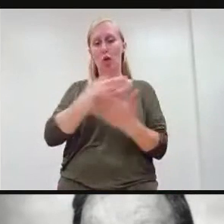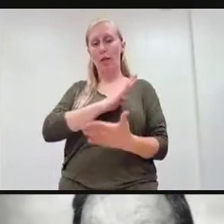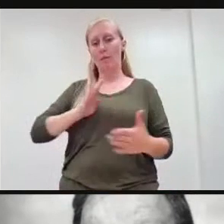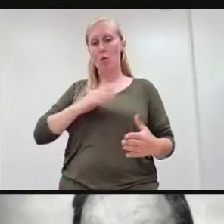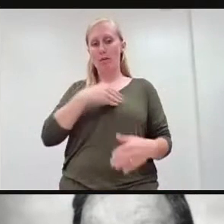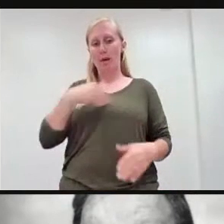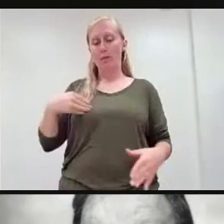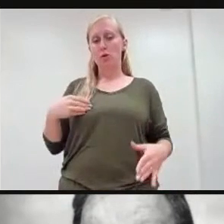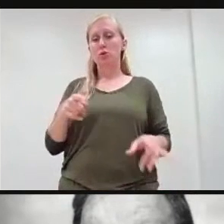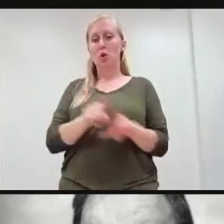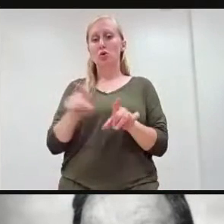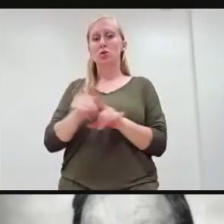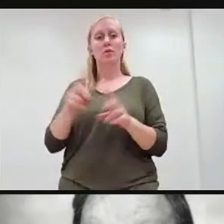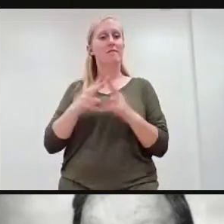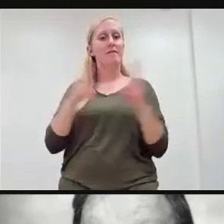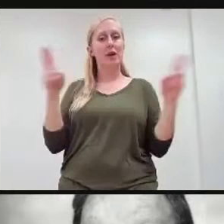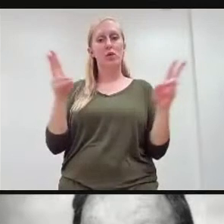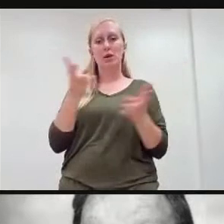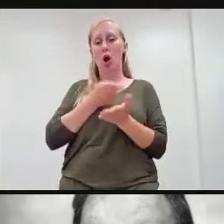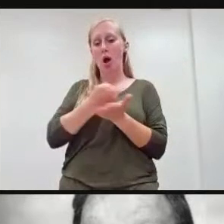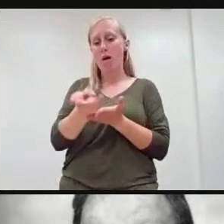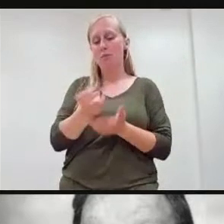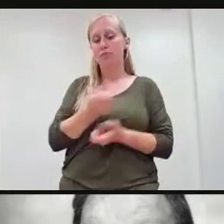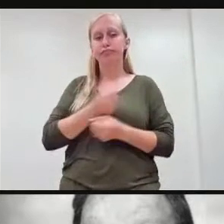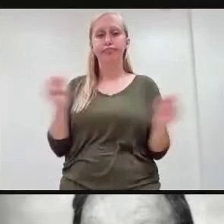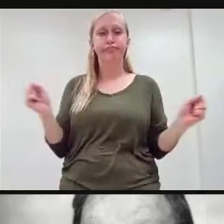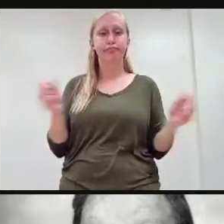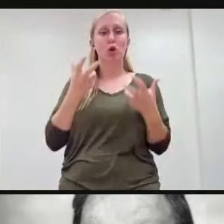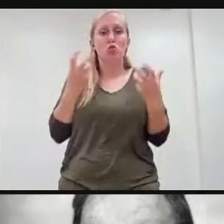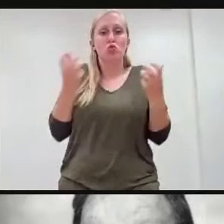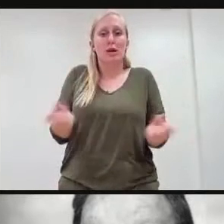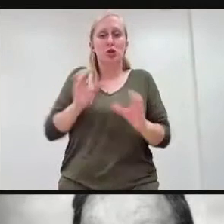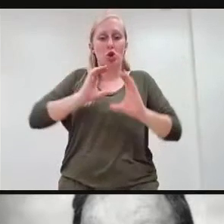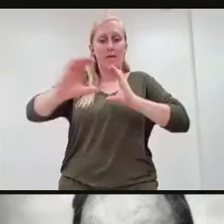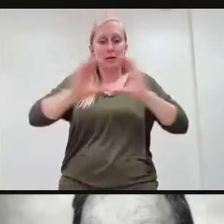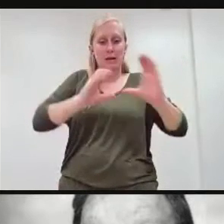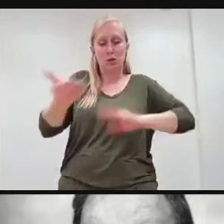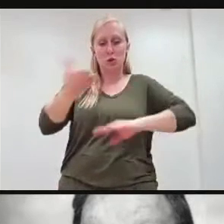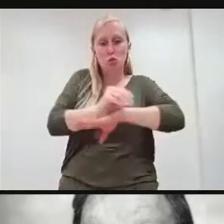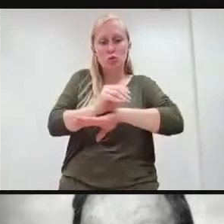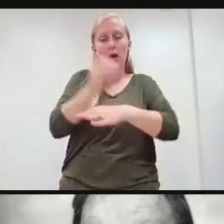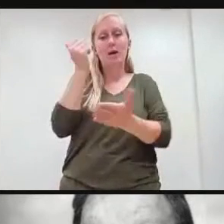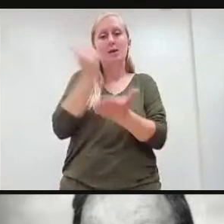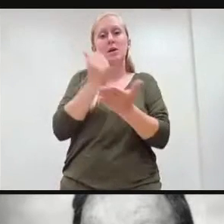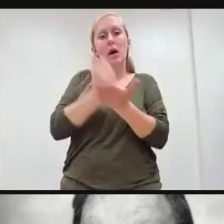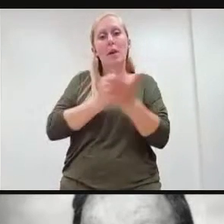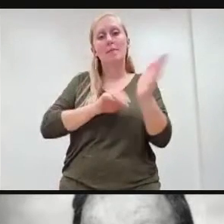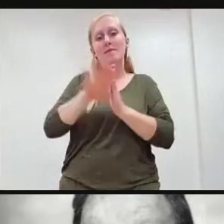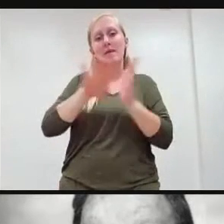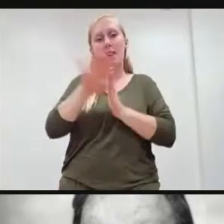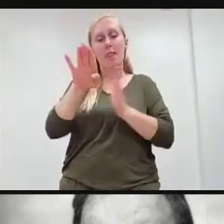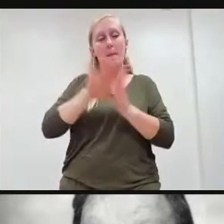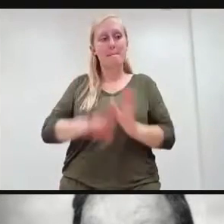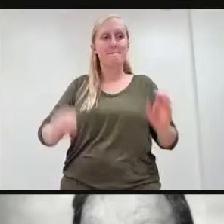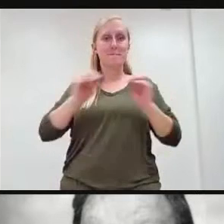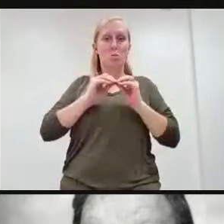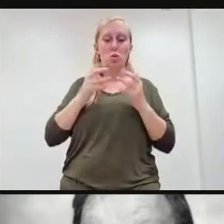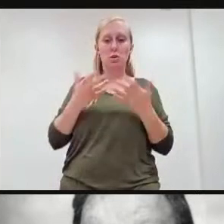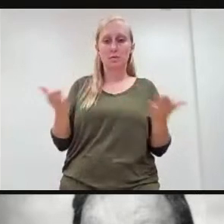well. Very candid and courageous conversations we've had tonight, and help it build more